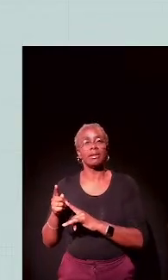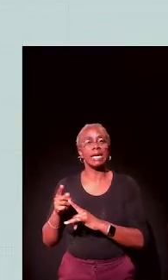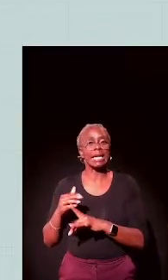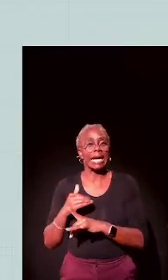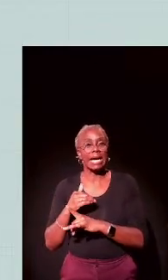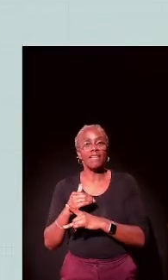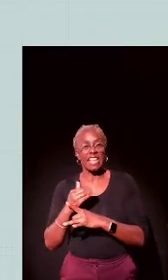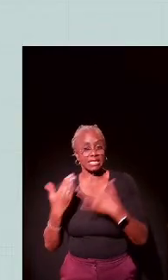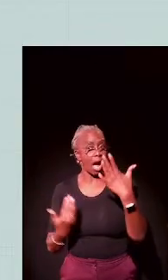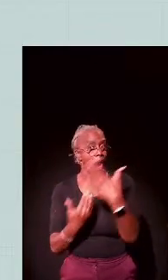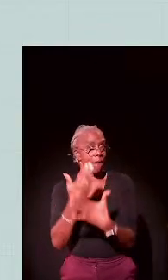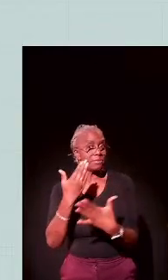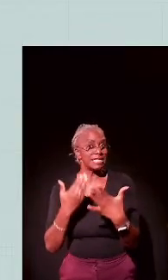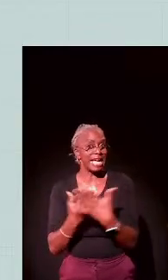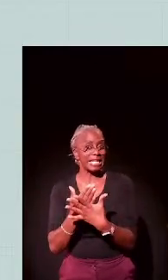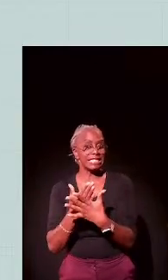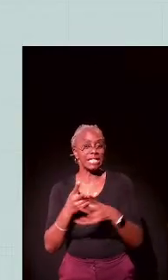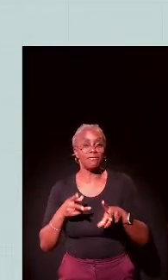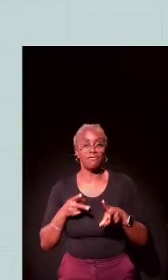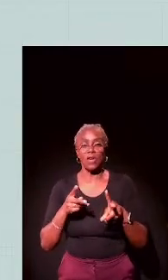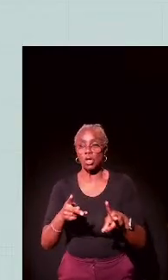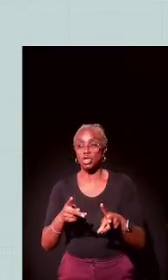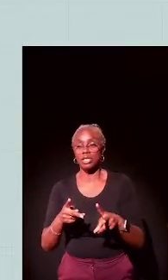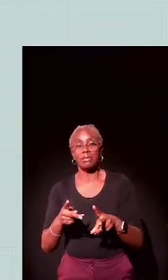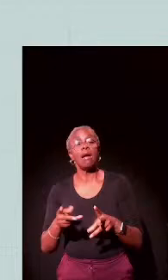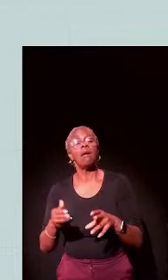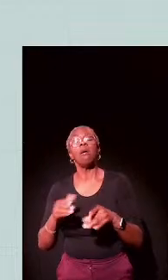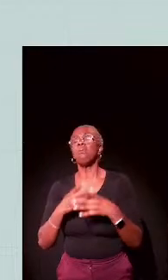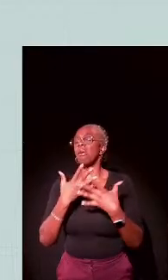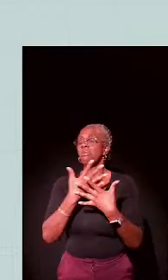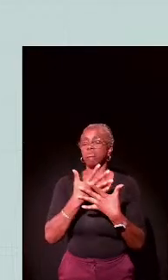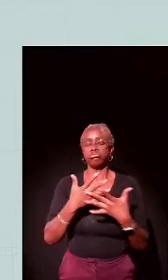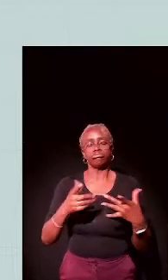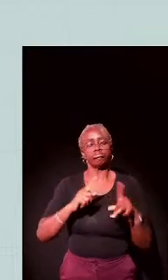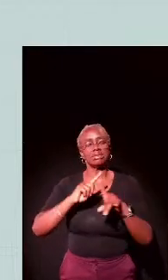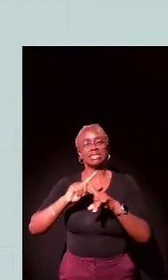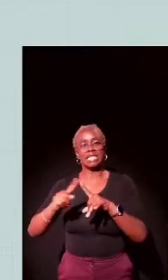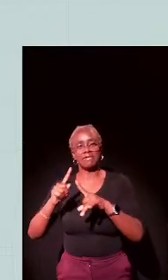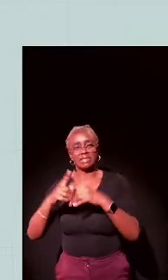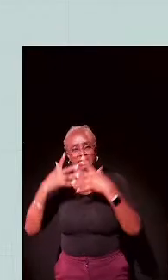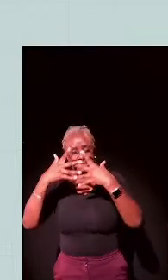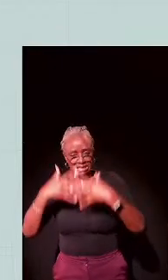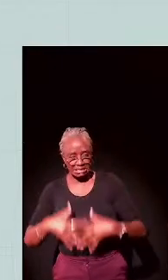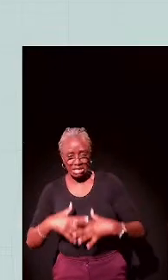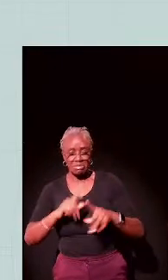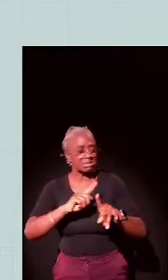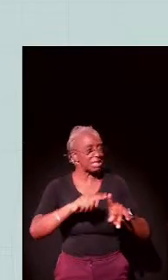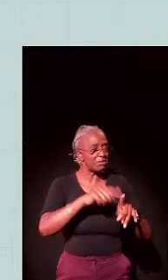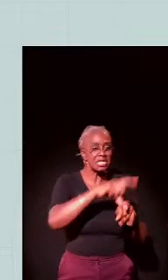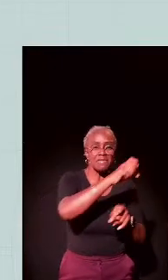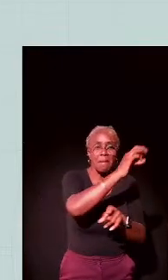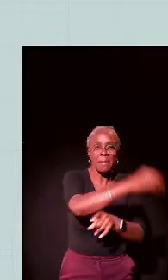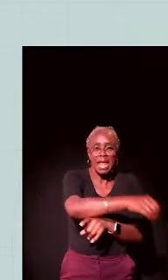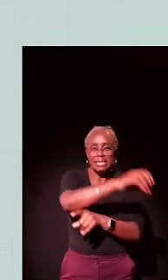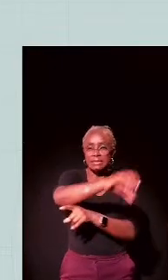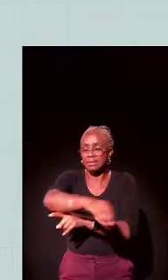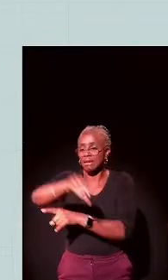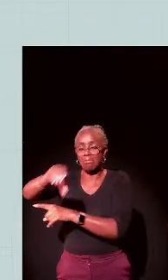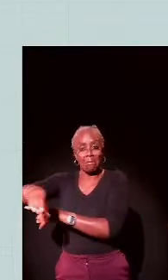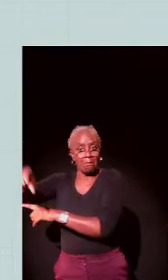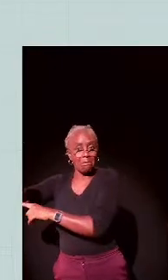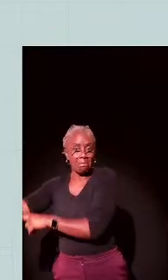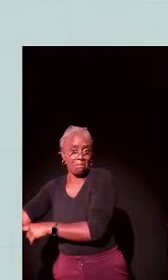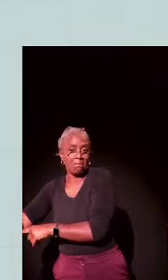but the world's aging, as is documented in a lot of different statistics in a lot of different places. And with